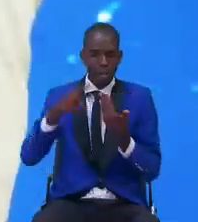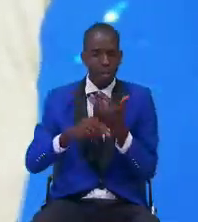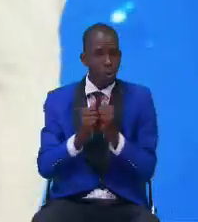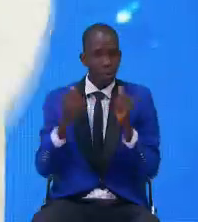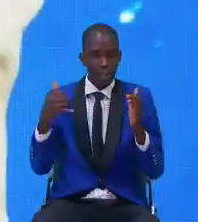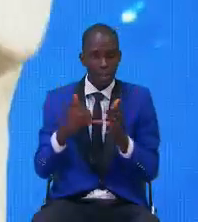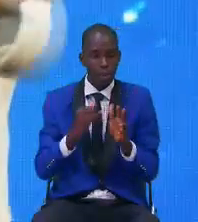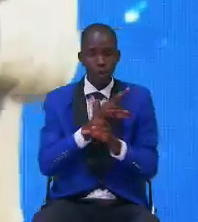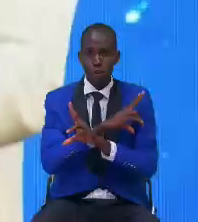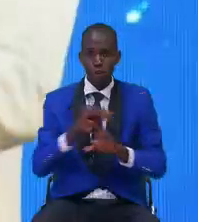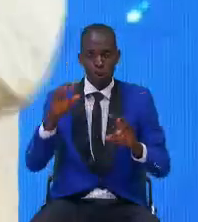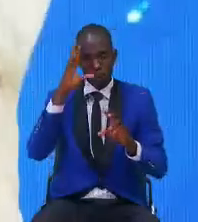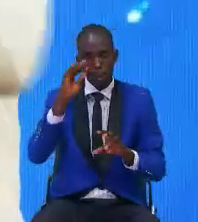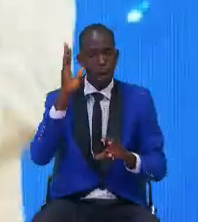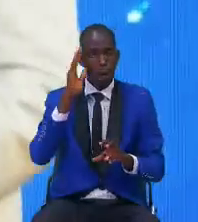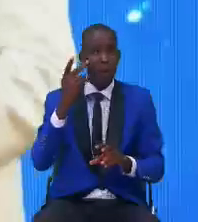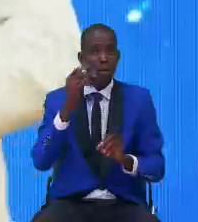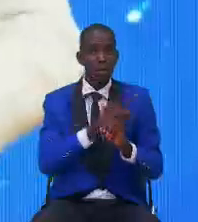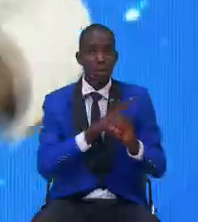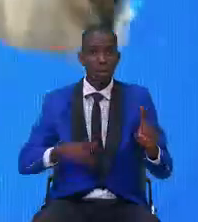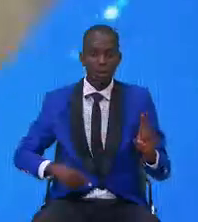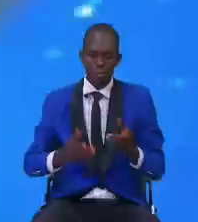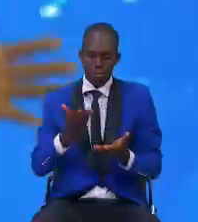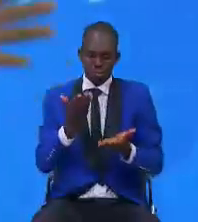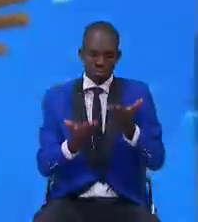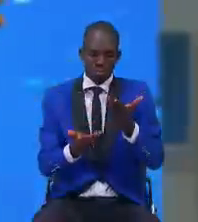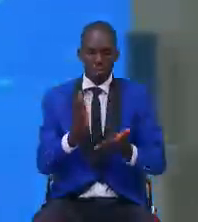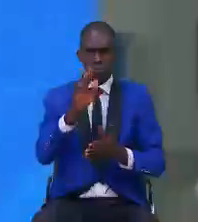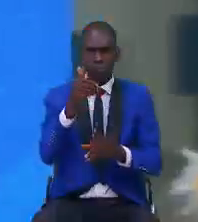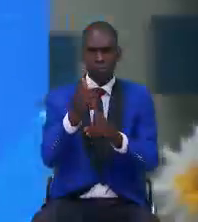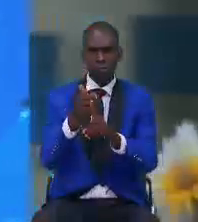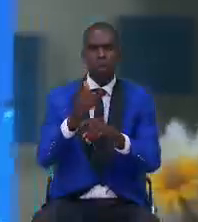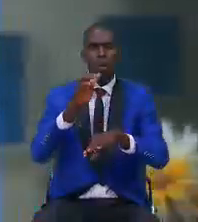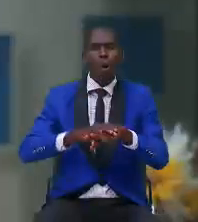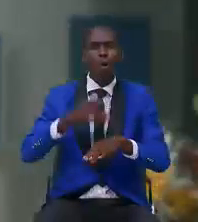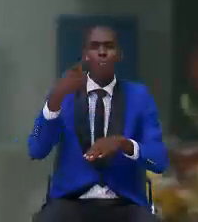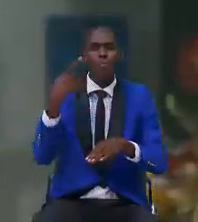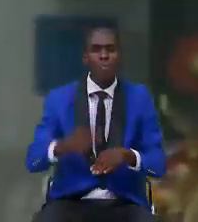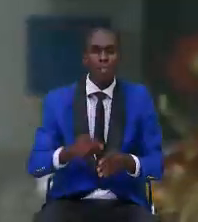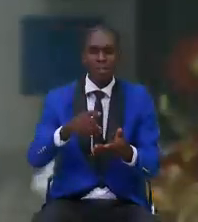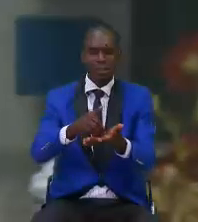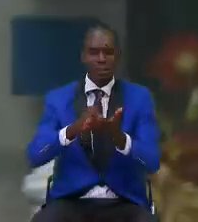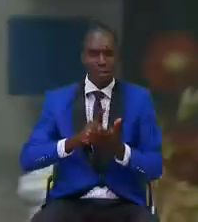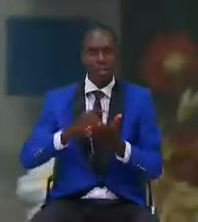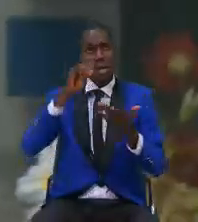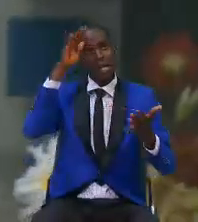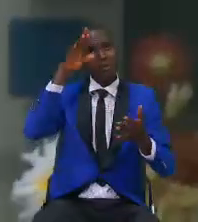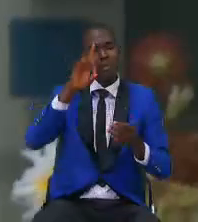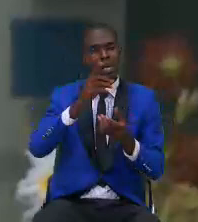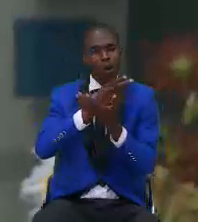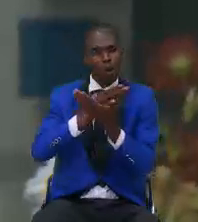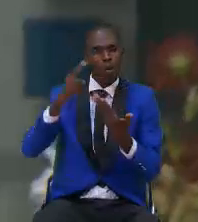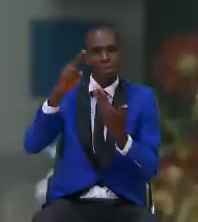without which no man shall see the Lord. Weigh yourself on the balances, on the scale of